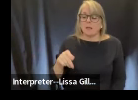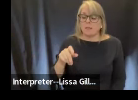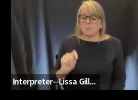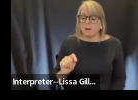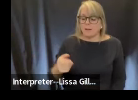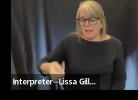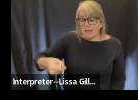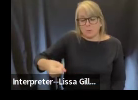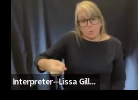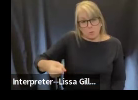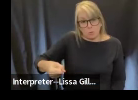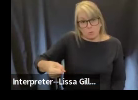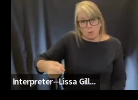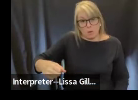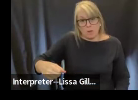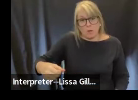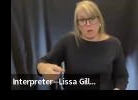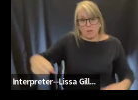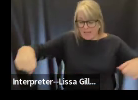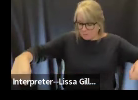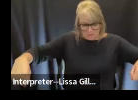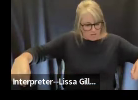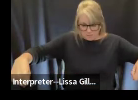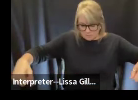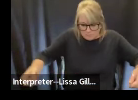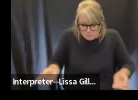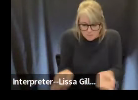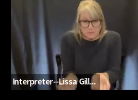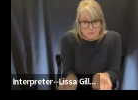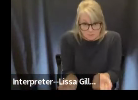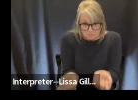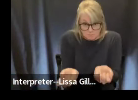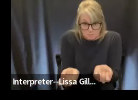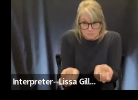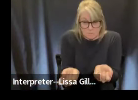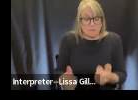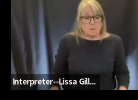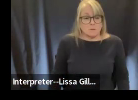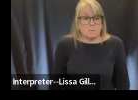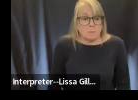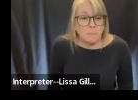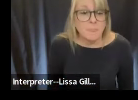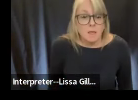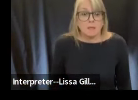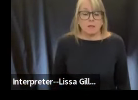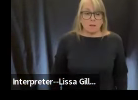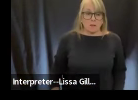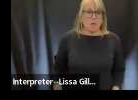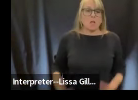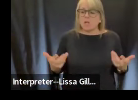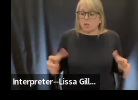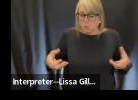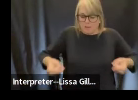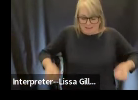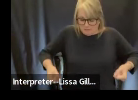inside. And the picture is kind of helpful to that. You just want to make sure that as you pass by an oven or a